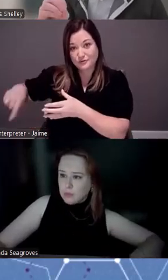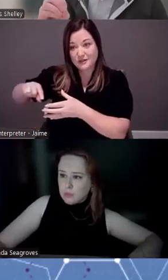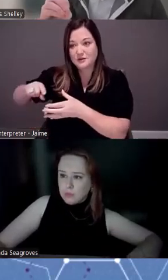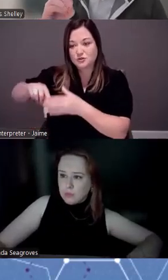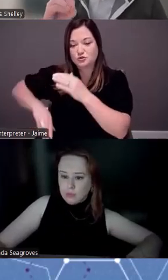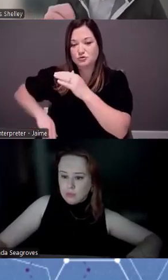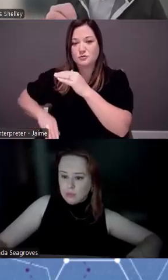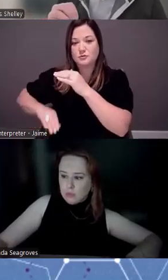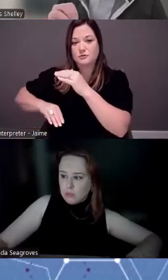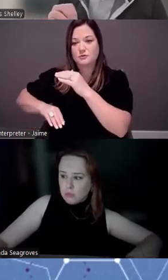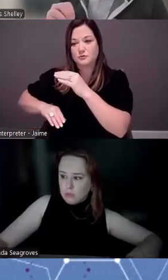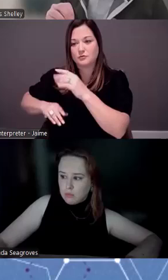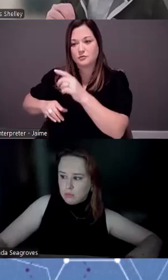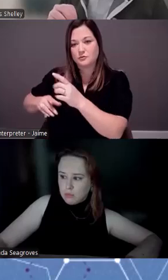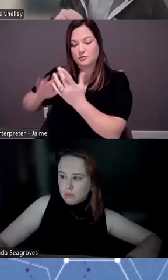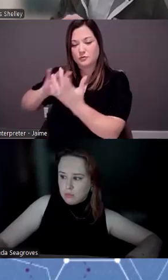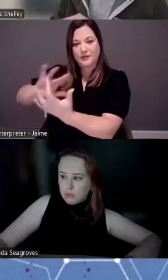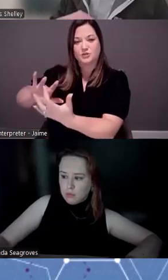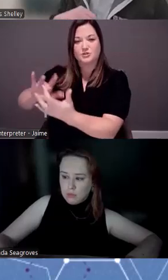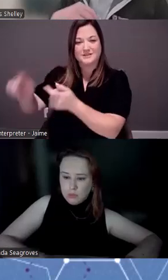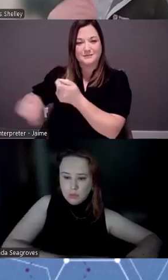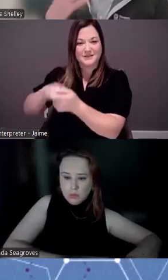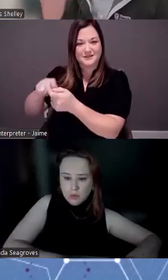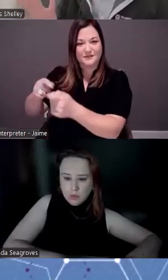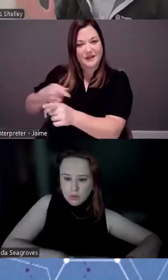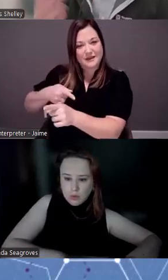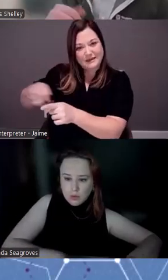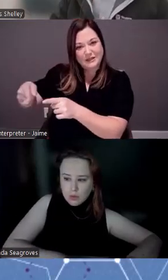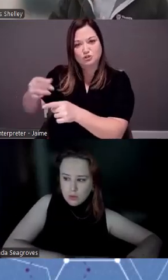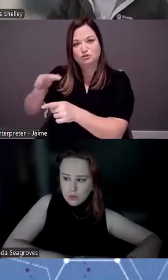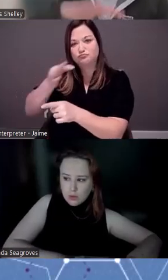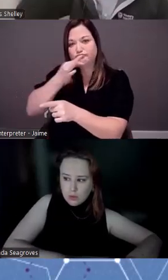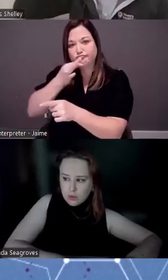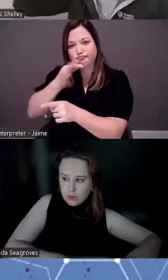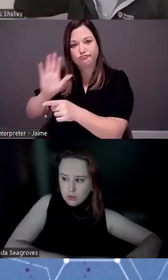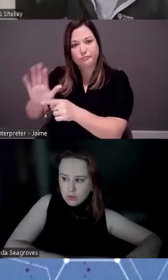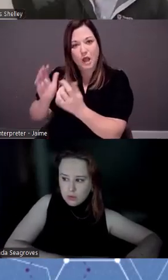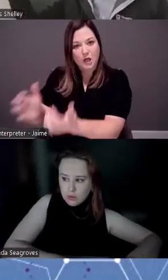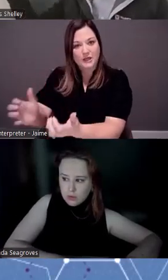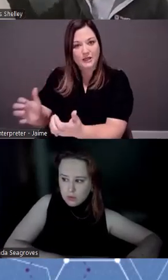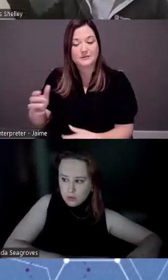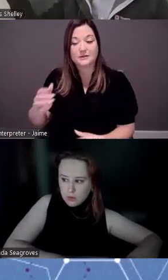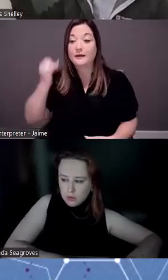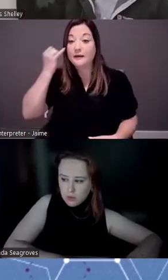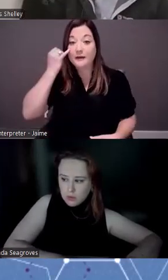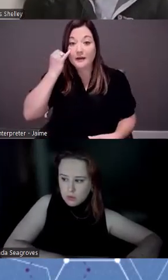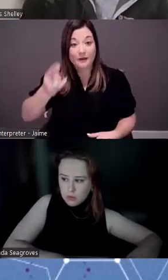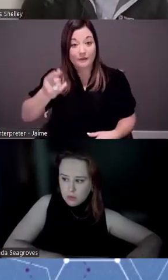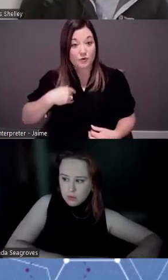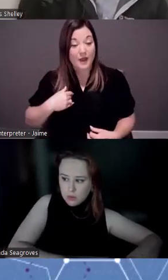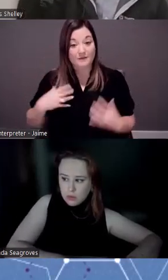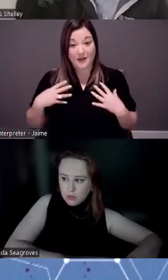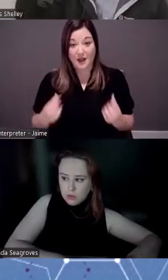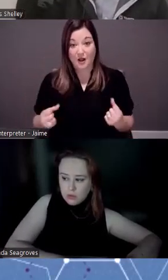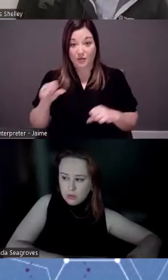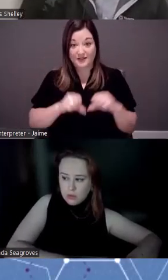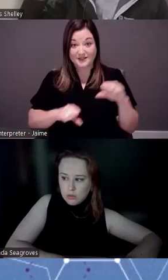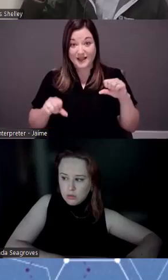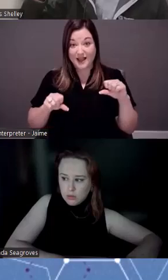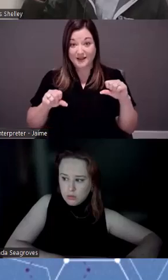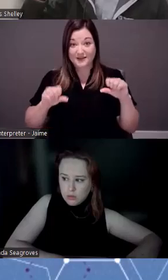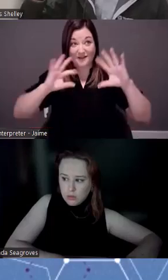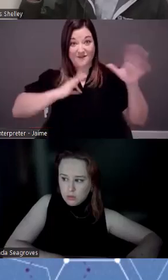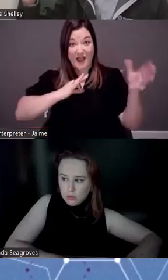niche audiences. So if, for example, you think about a faculty of health science, there's maybe rehab,